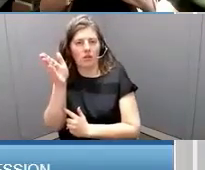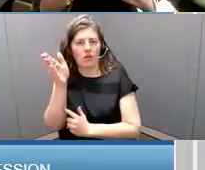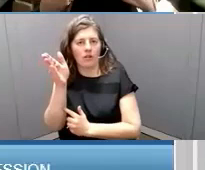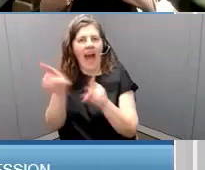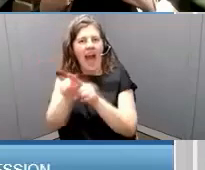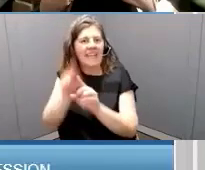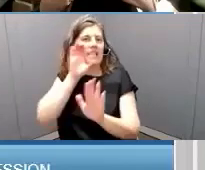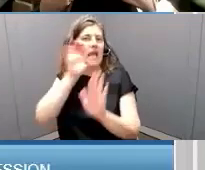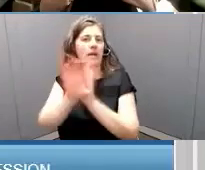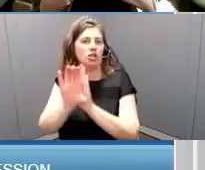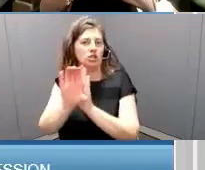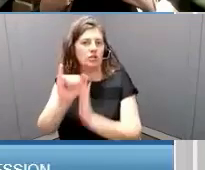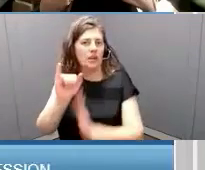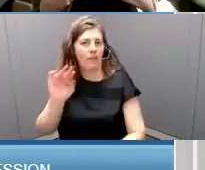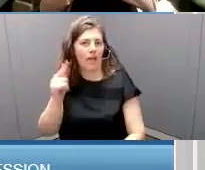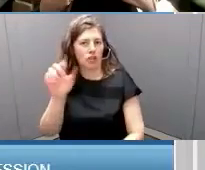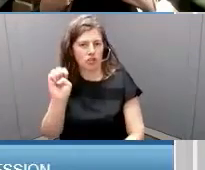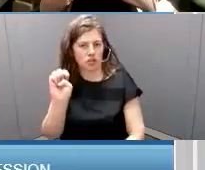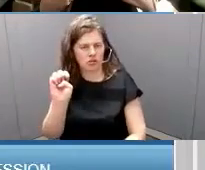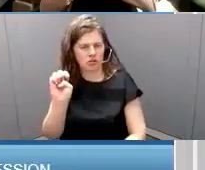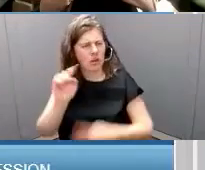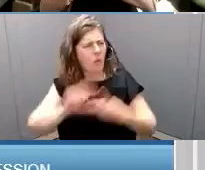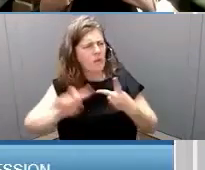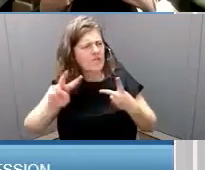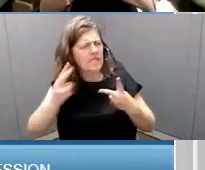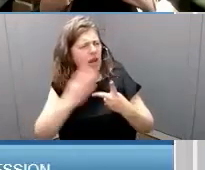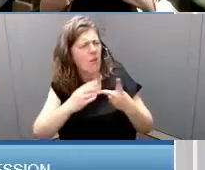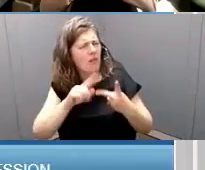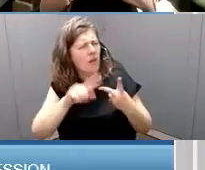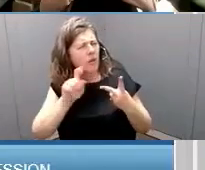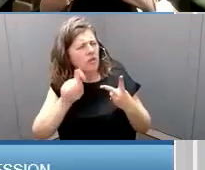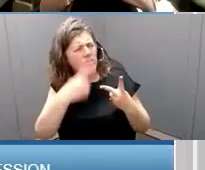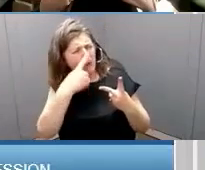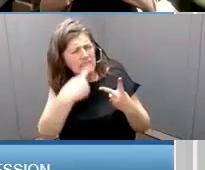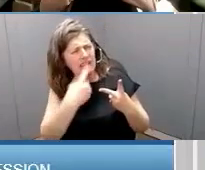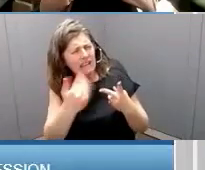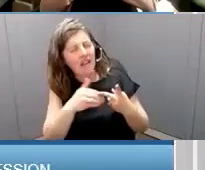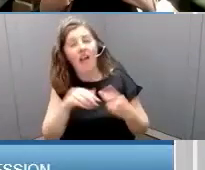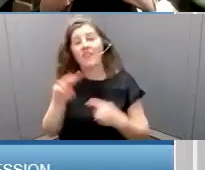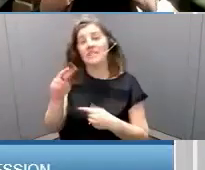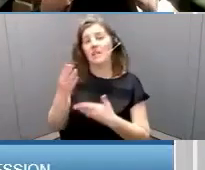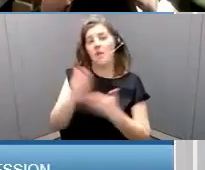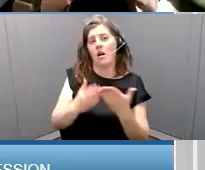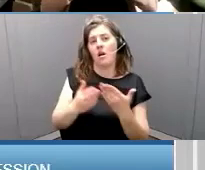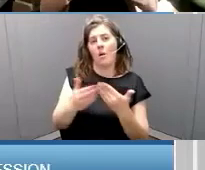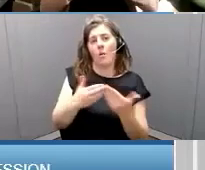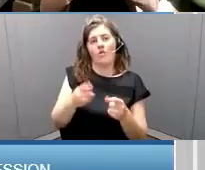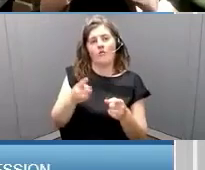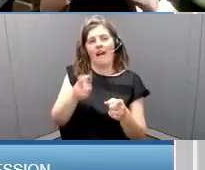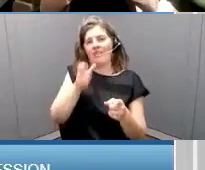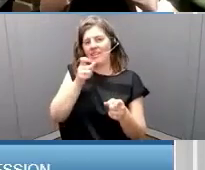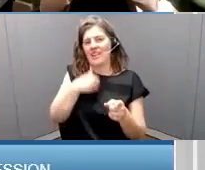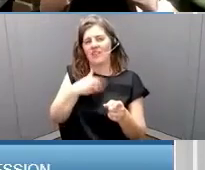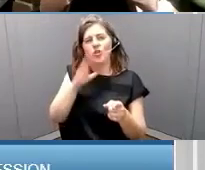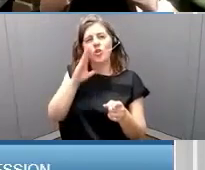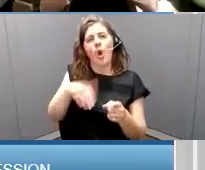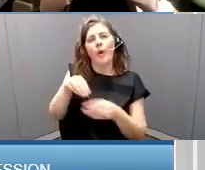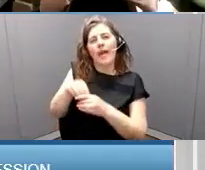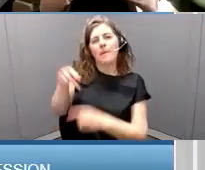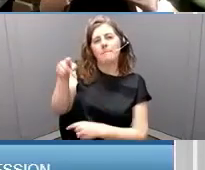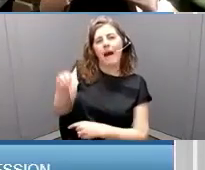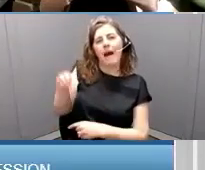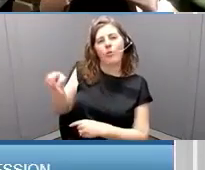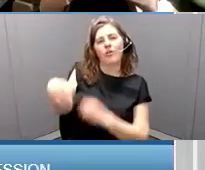as an image. And what was the second part of that question, excuse me? The second part was whether or not there was, you know how in PowerPoint